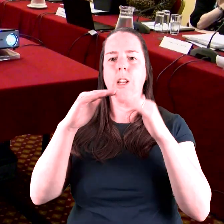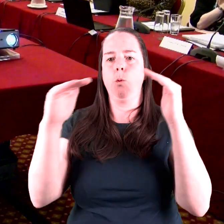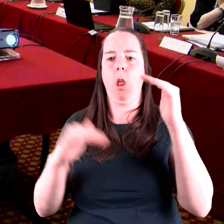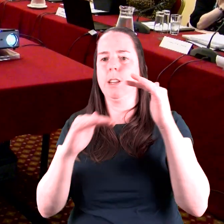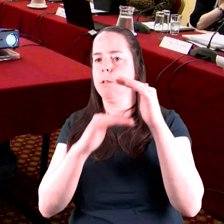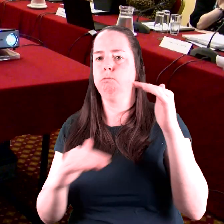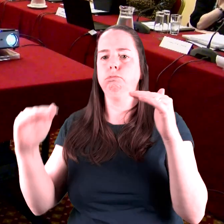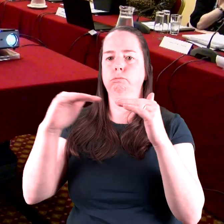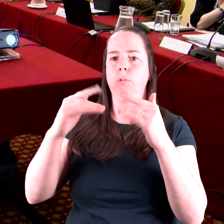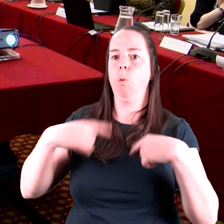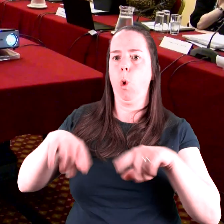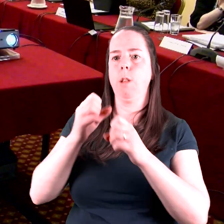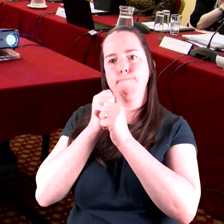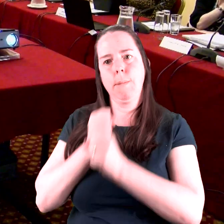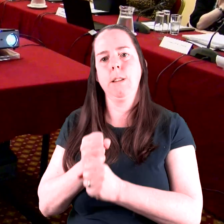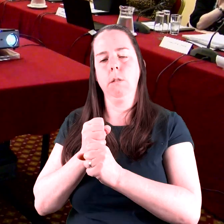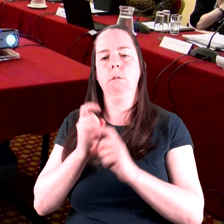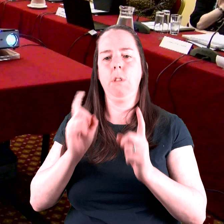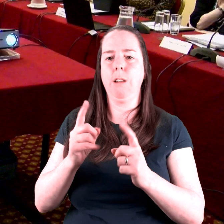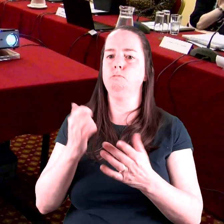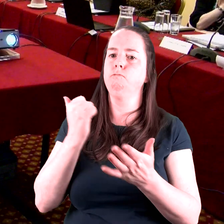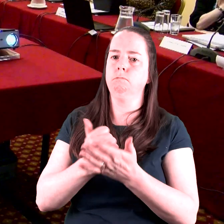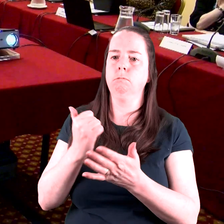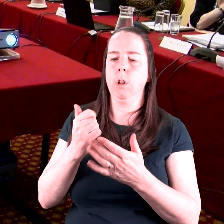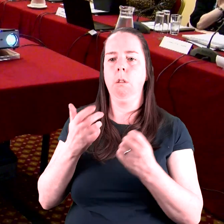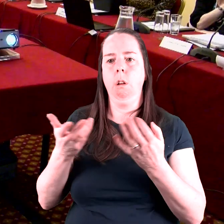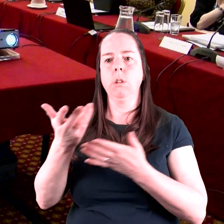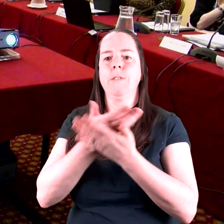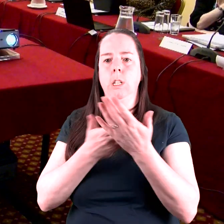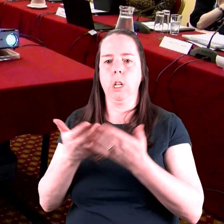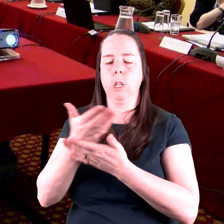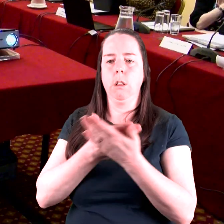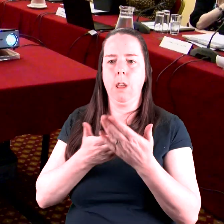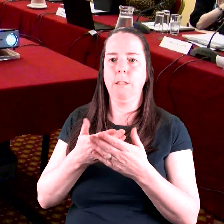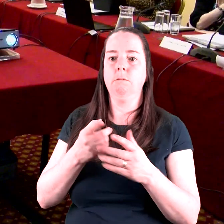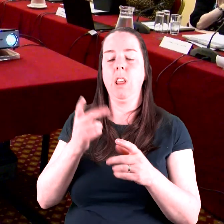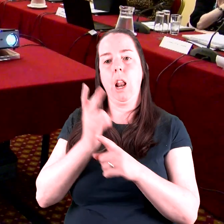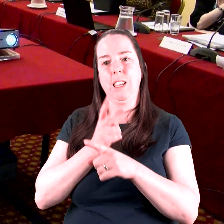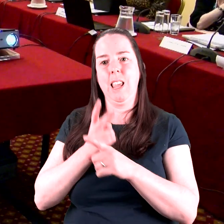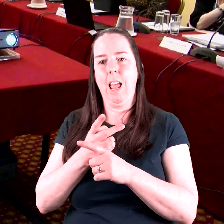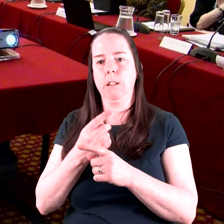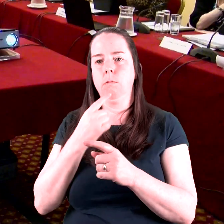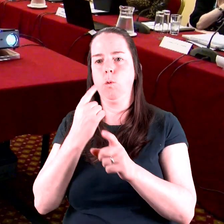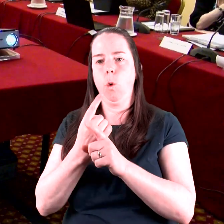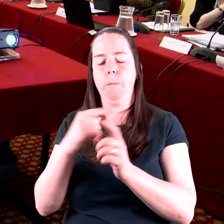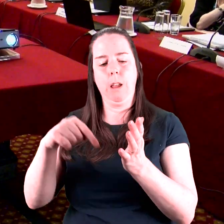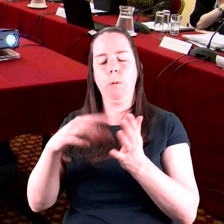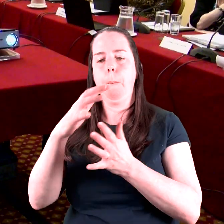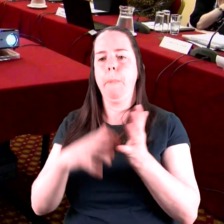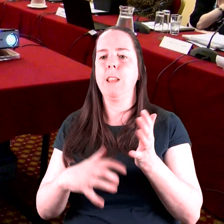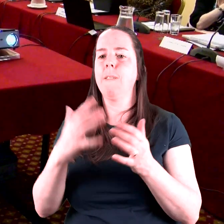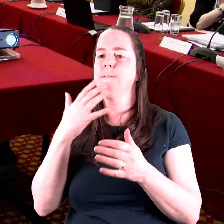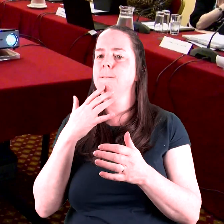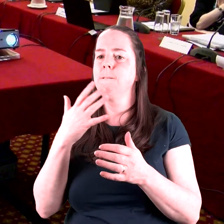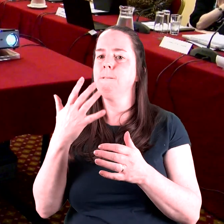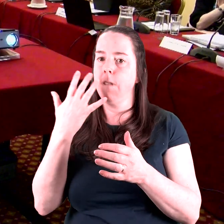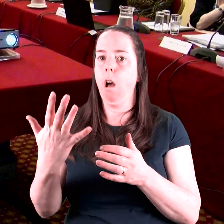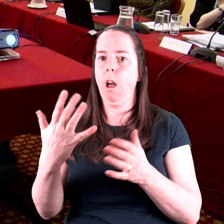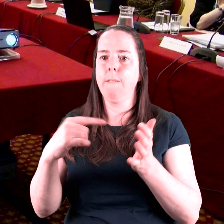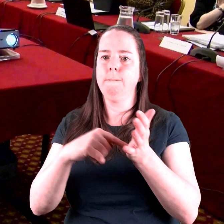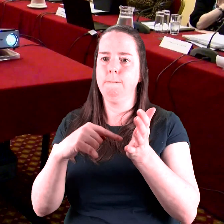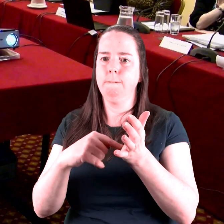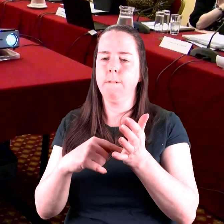we're all committed to that. That's great, and we've had lots and lots of discussions about that. and then it's mentioned again on page